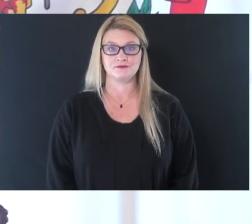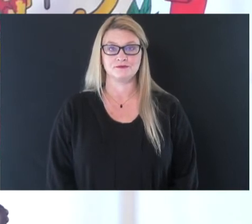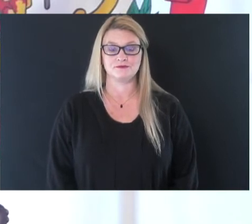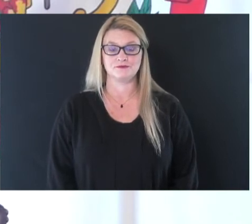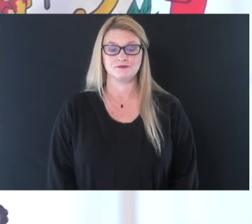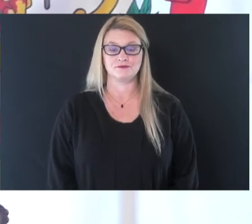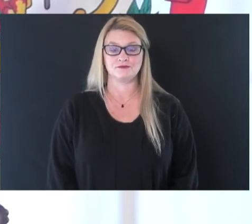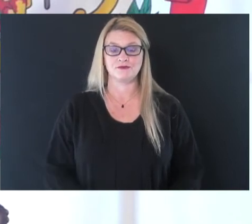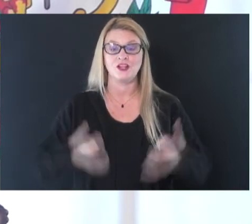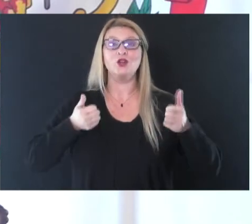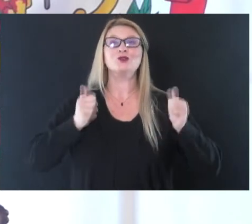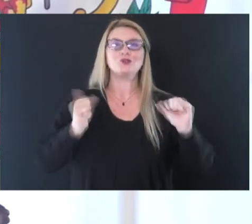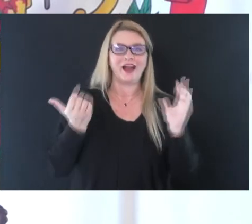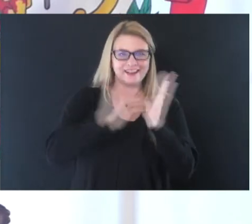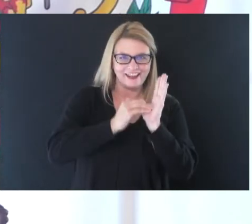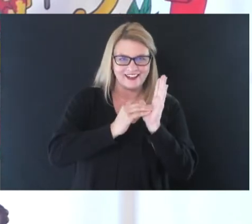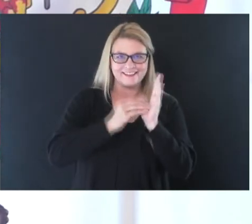Okay, let's try this again.